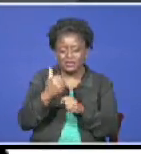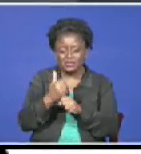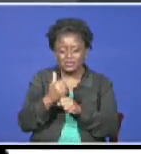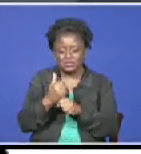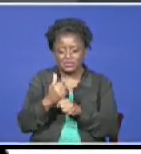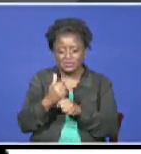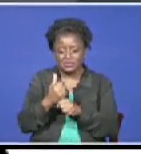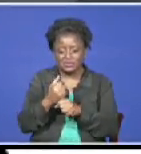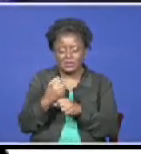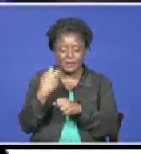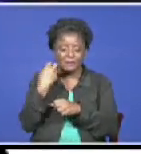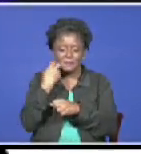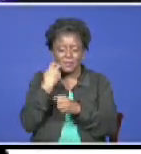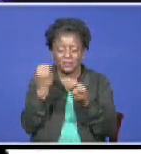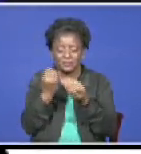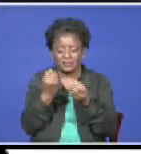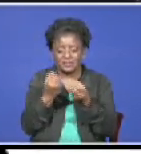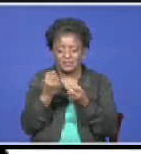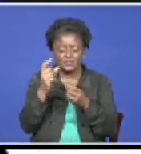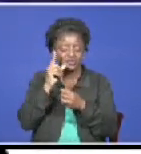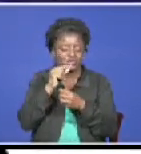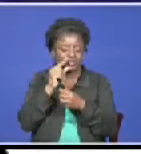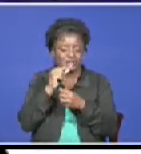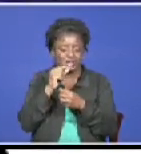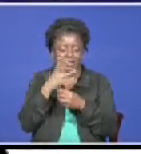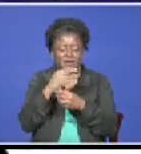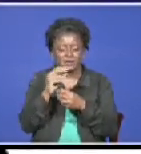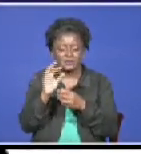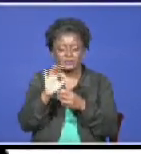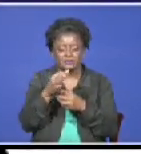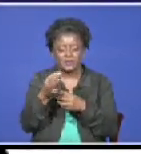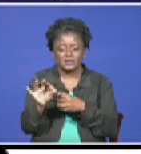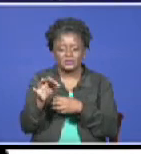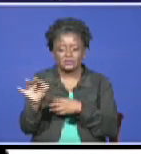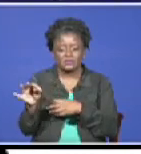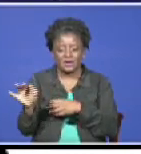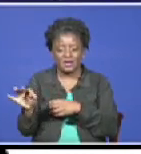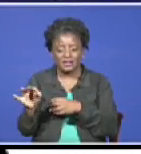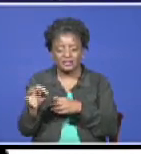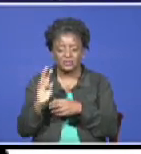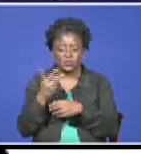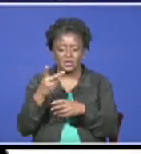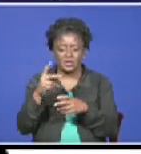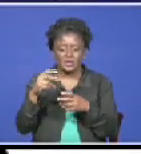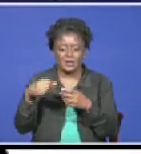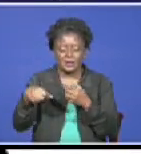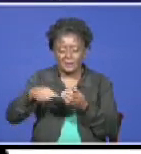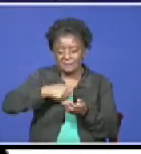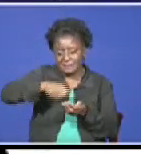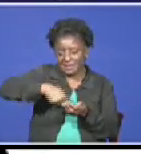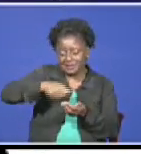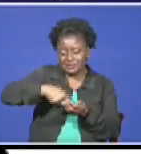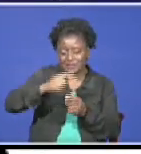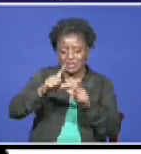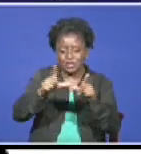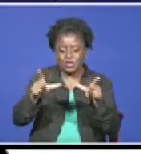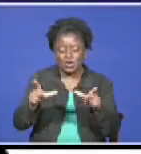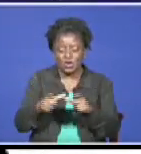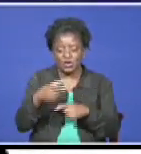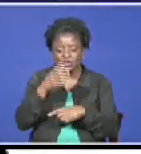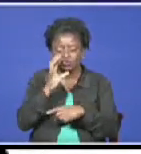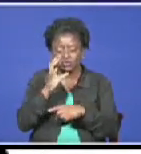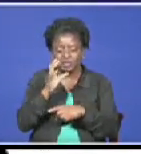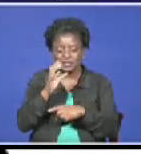fries, and drinks incorporating soursop. A remix to one of our local drinks, which is a sky juice, but I call it a cloud nine.